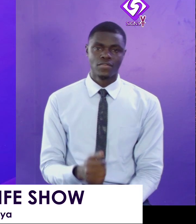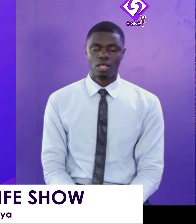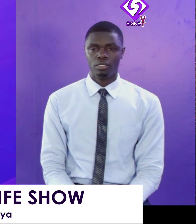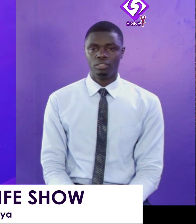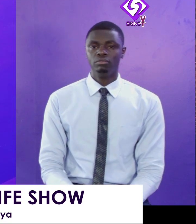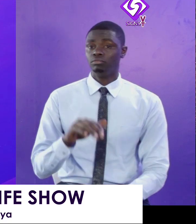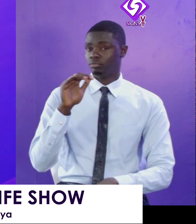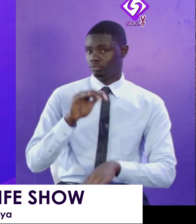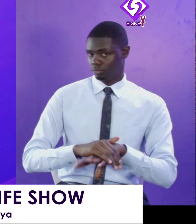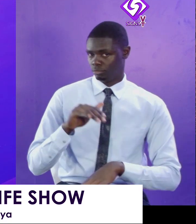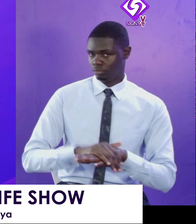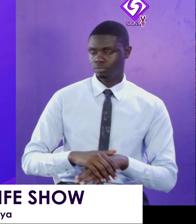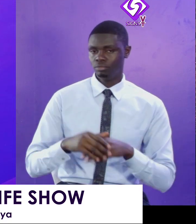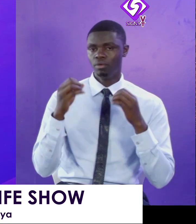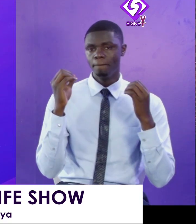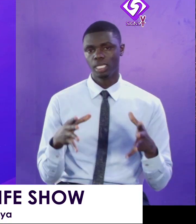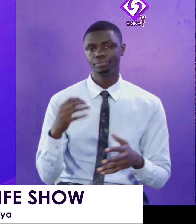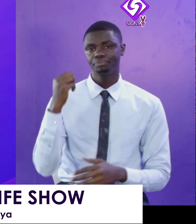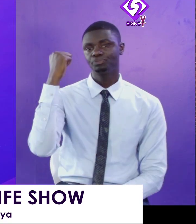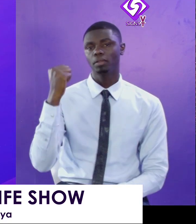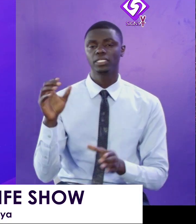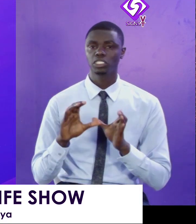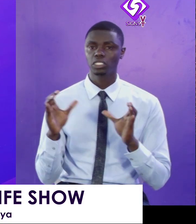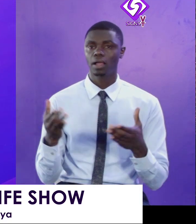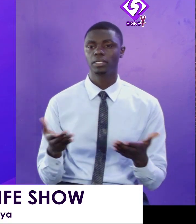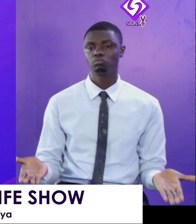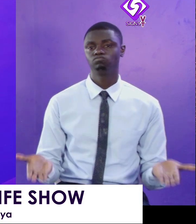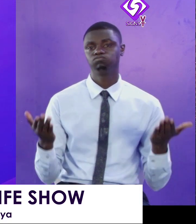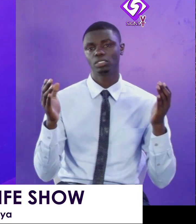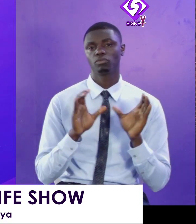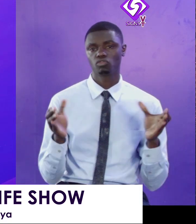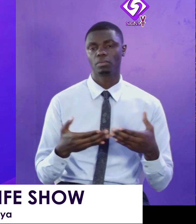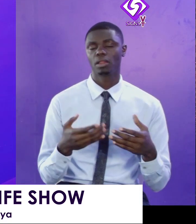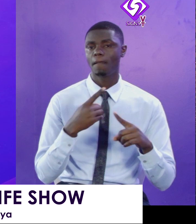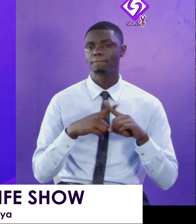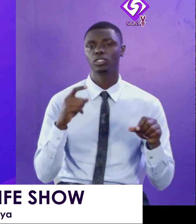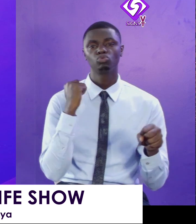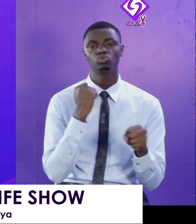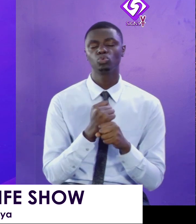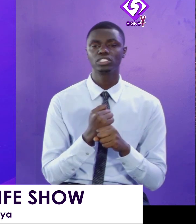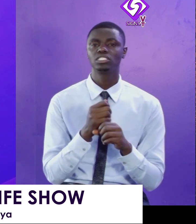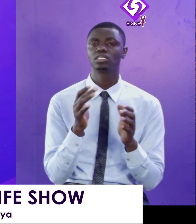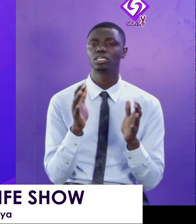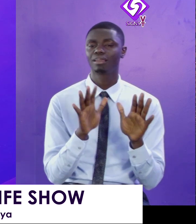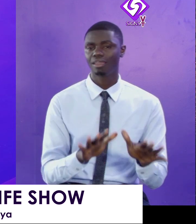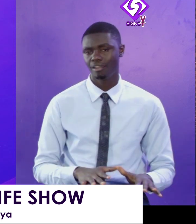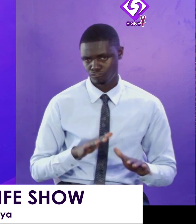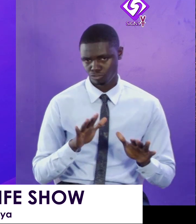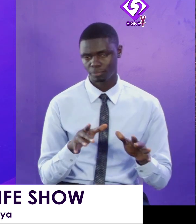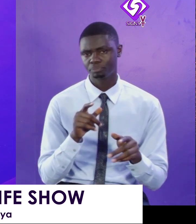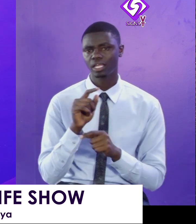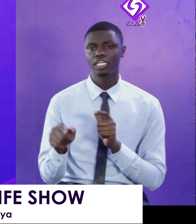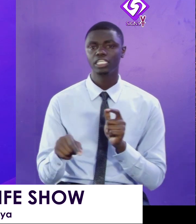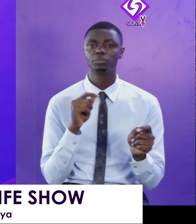good because many of these betting products improve the community, but do it with caution, especially for those